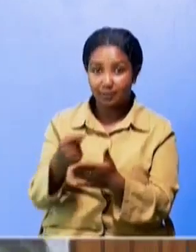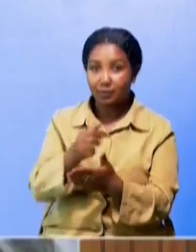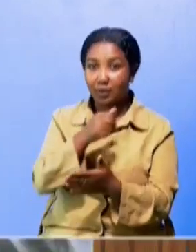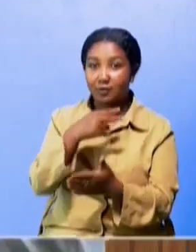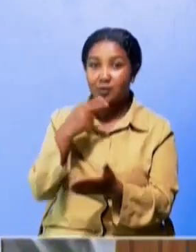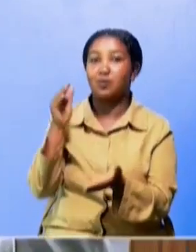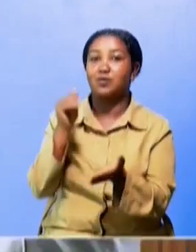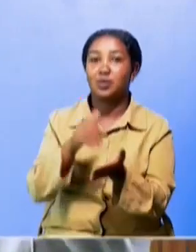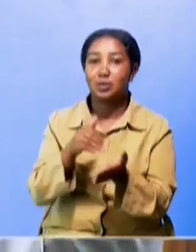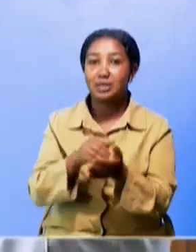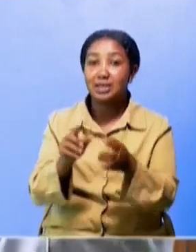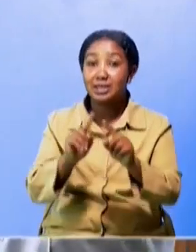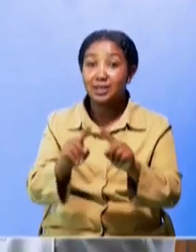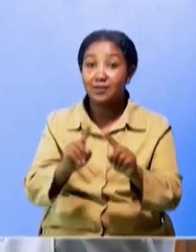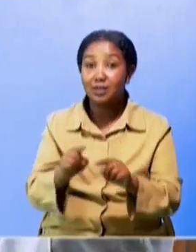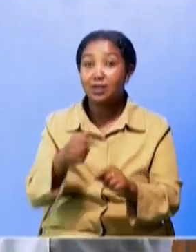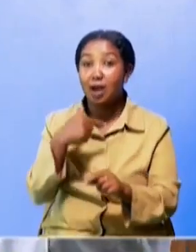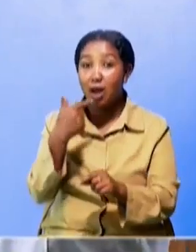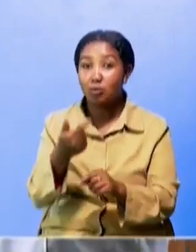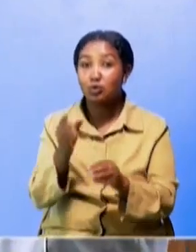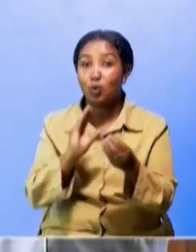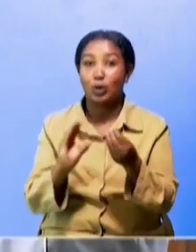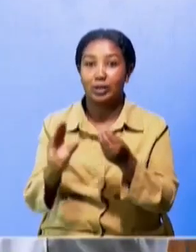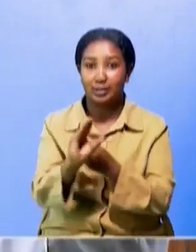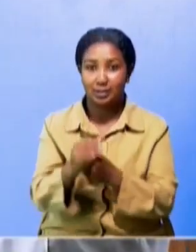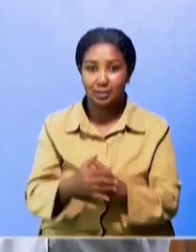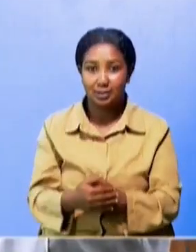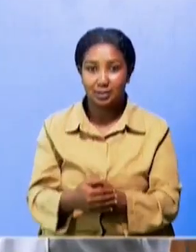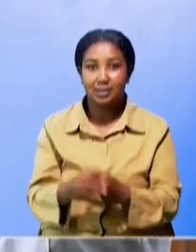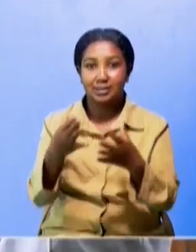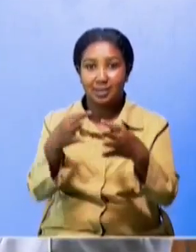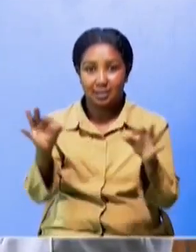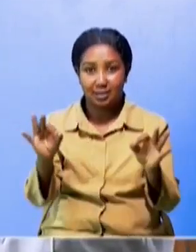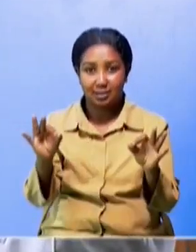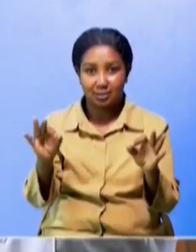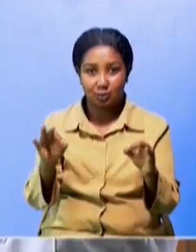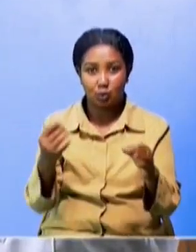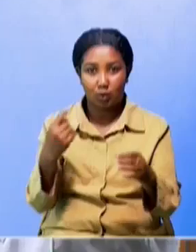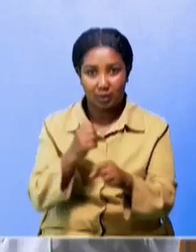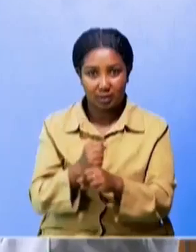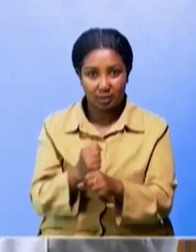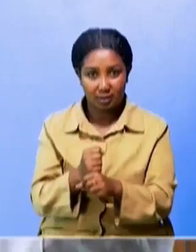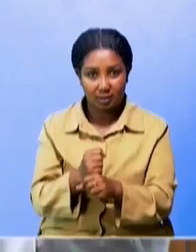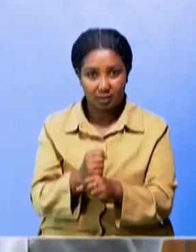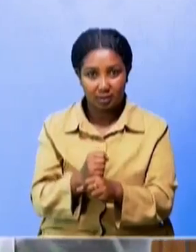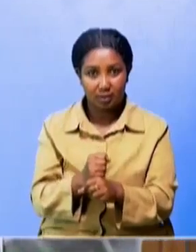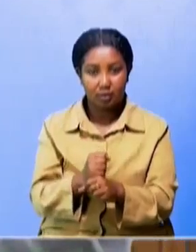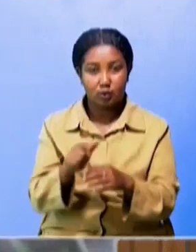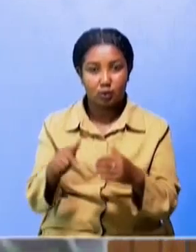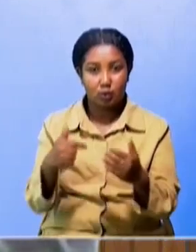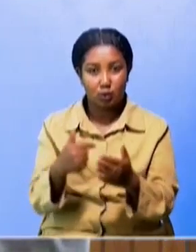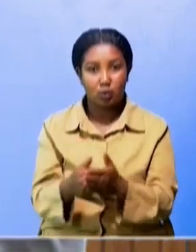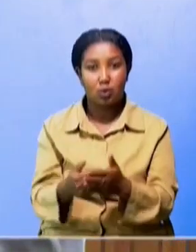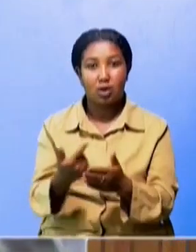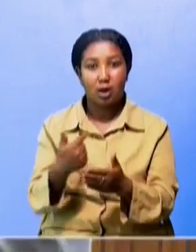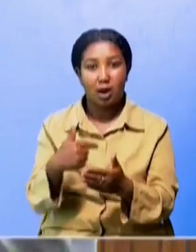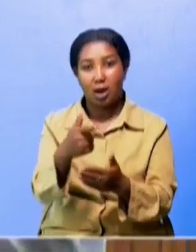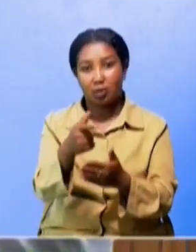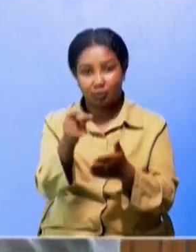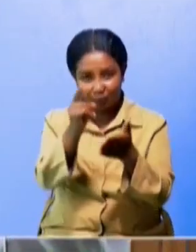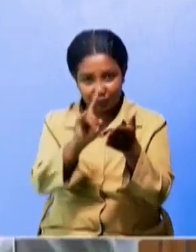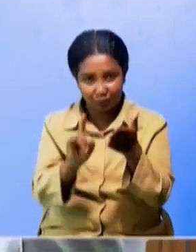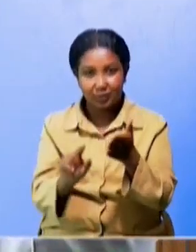adverbs of frequency in different language contexts. In sentence, we mean that. So I would like to state some